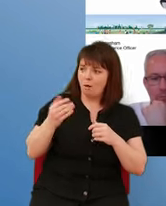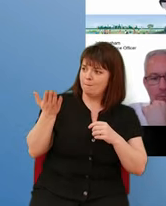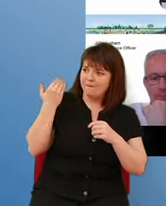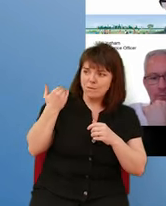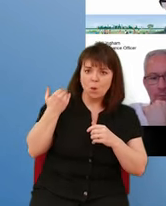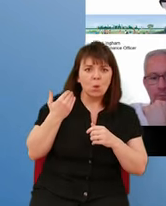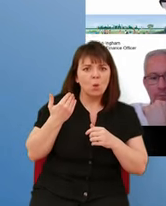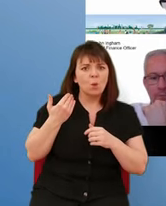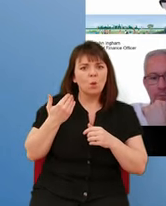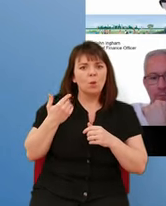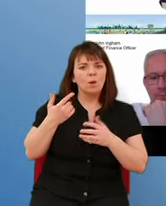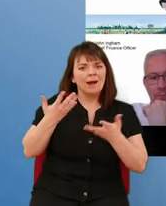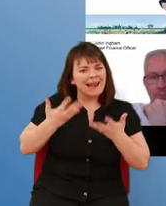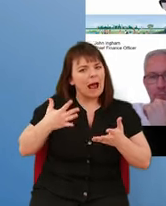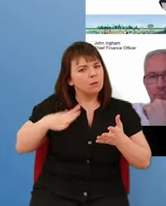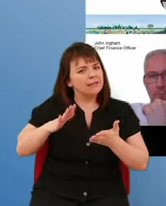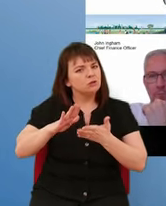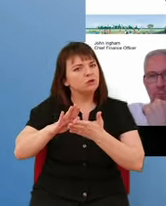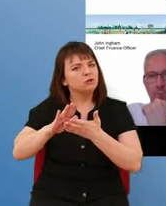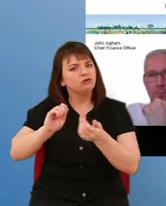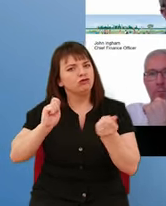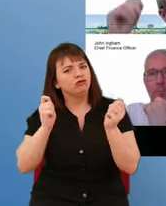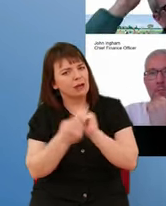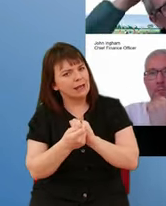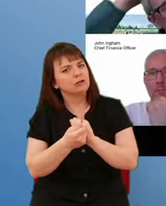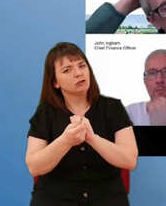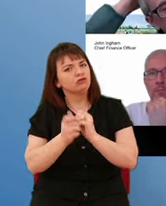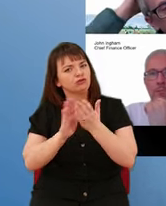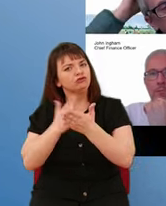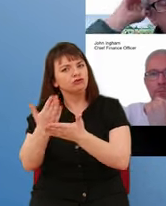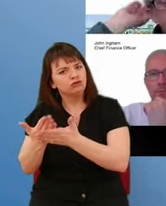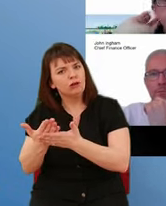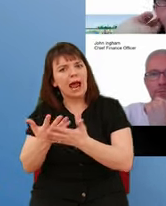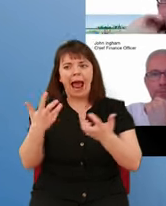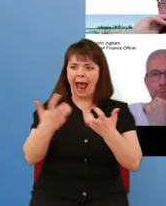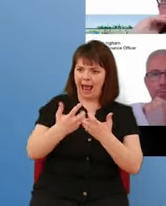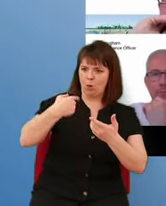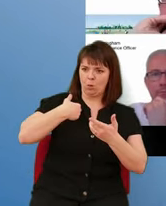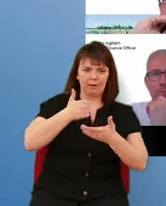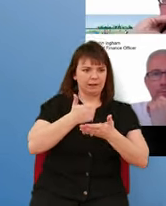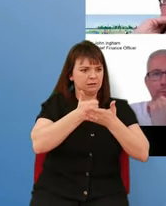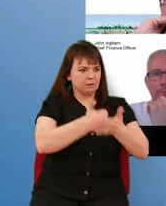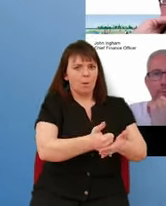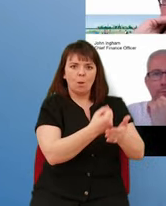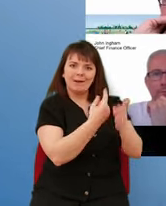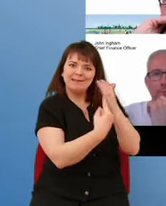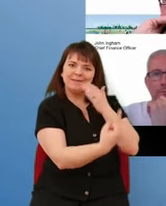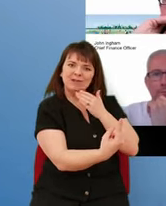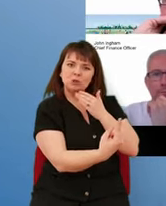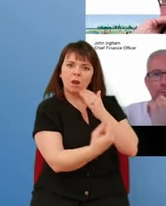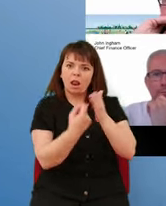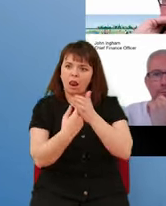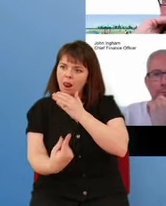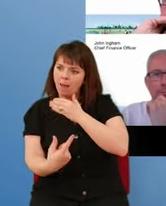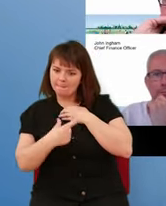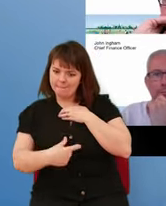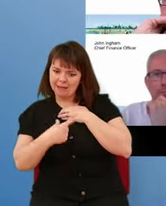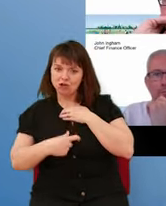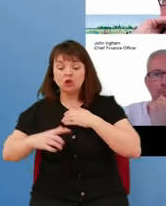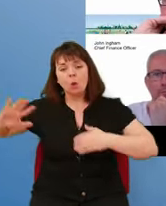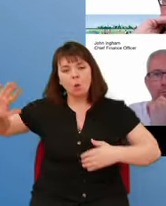supporting the patients across Norfolk and Waveney. And there was a bit of a mindset change, the realisation that we needed to ensure that all patients across